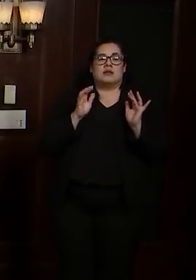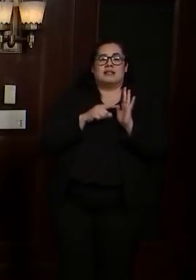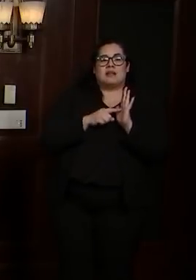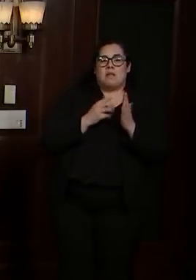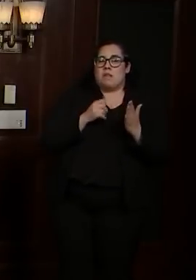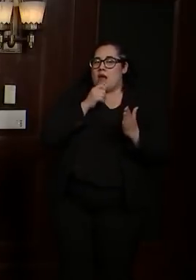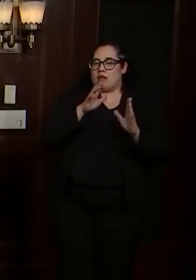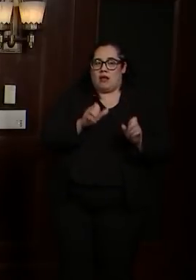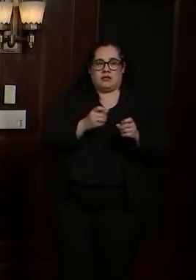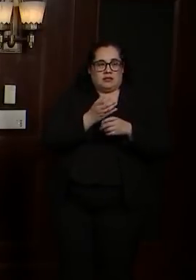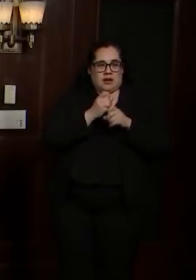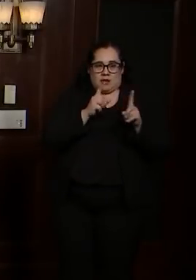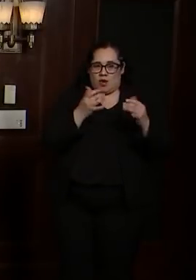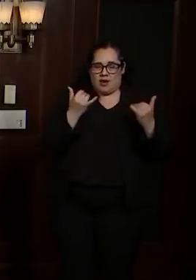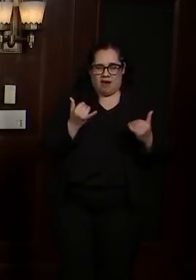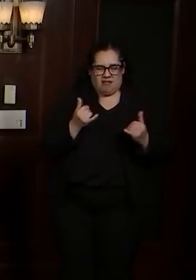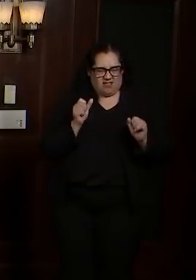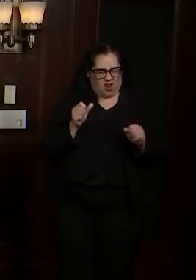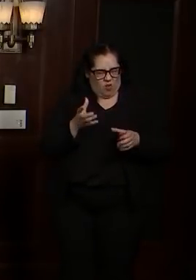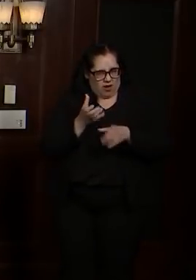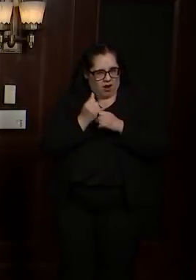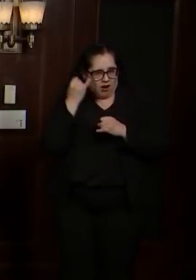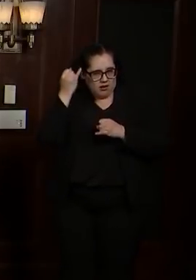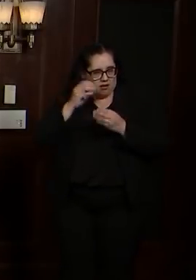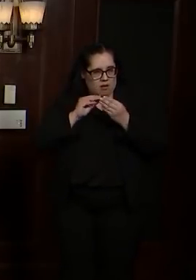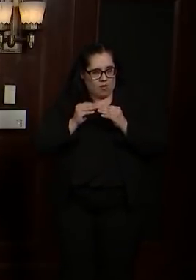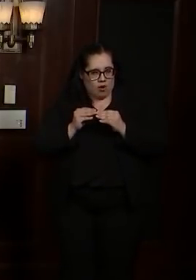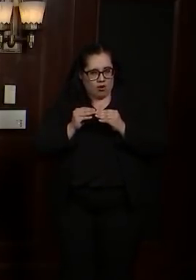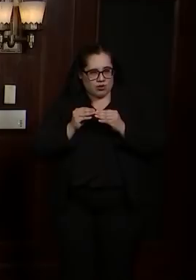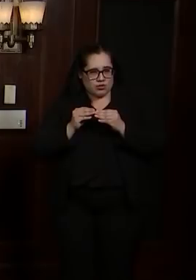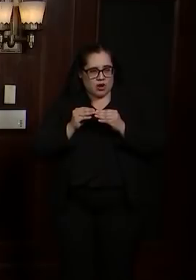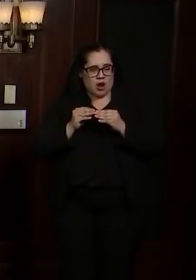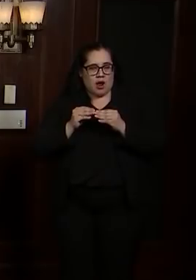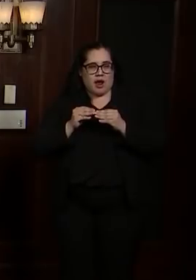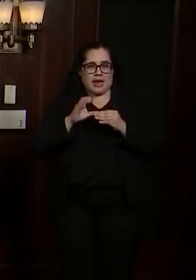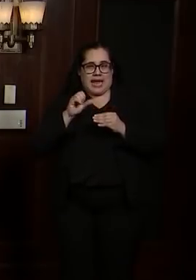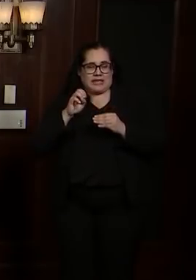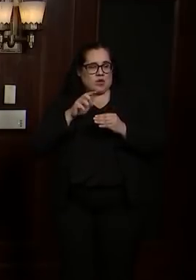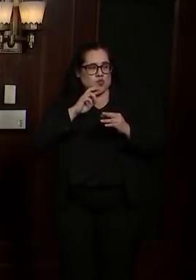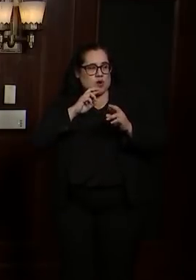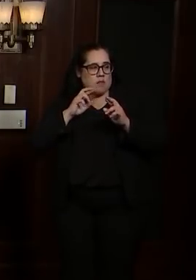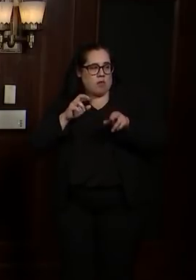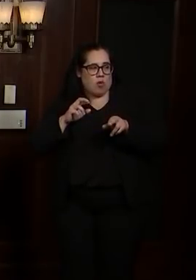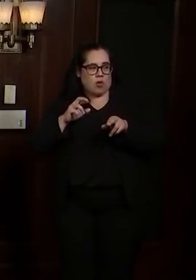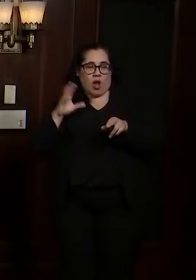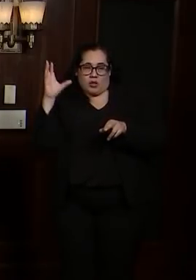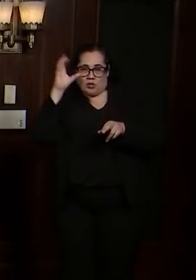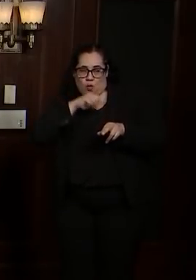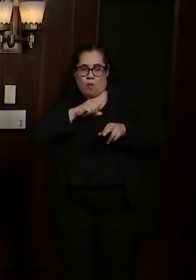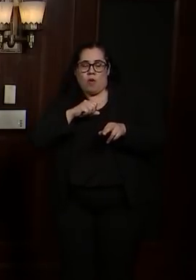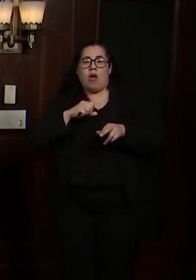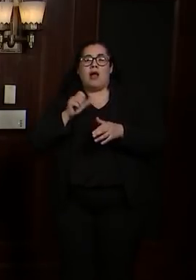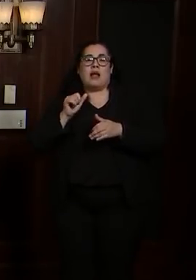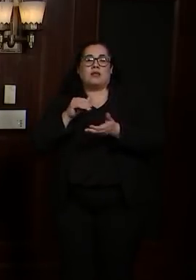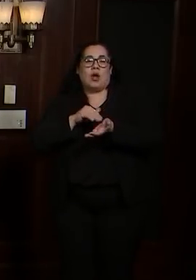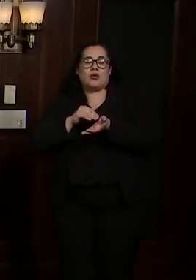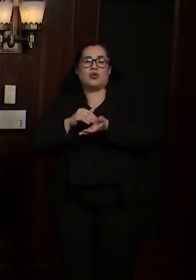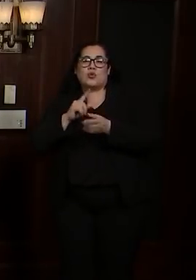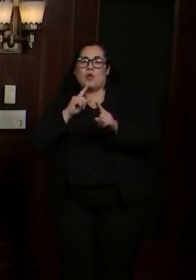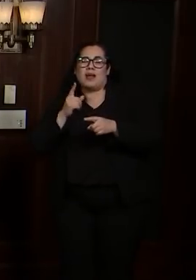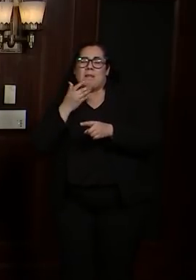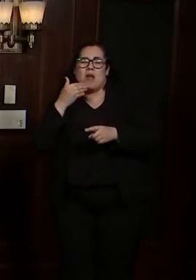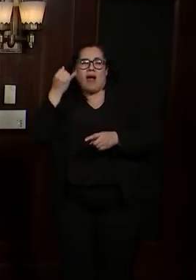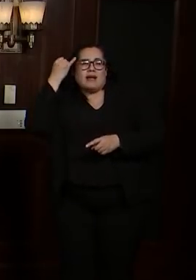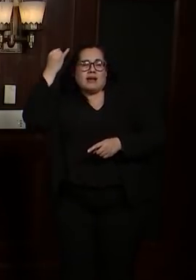getting tested at this point, can we get numbers on presumed cases that are being reported to the public health department by doctors to get a